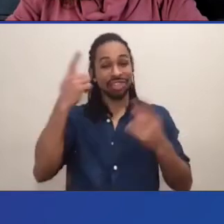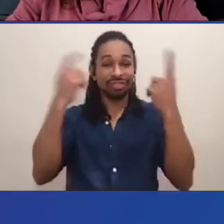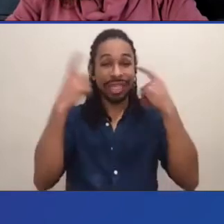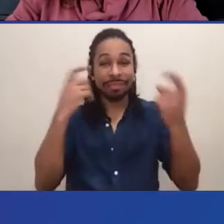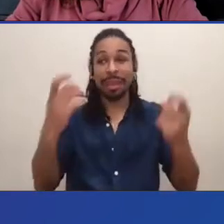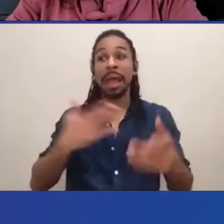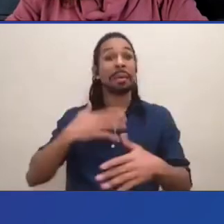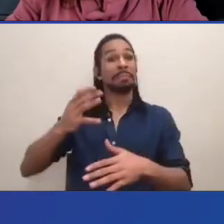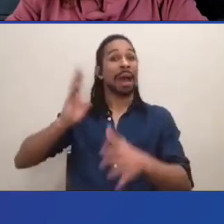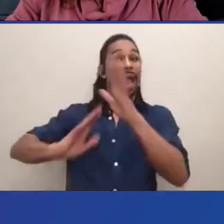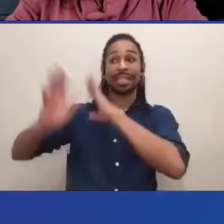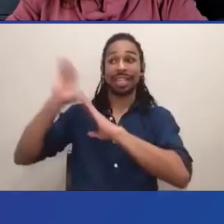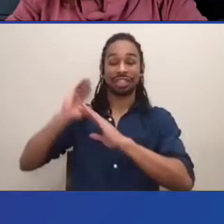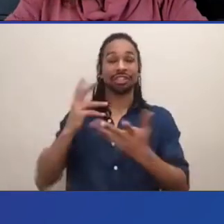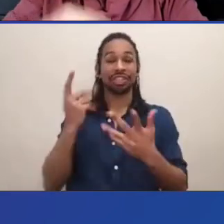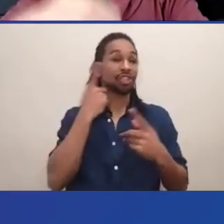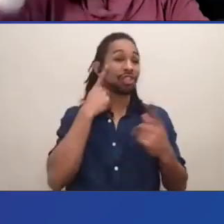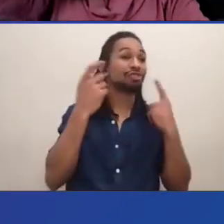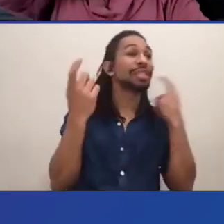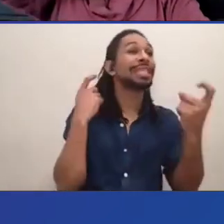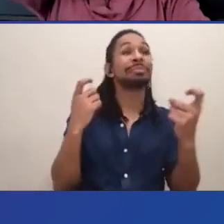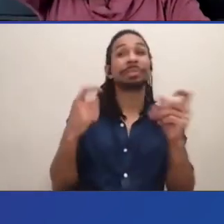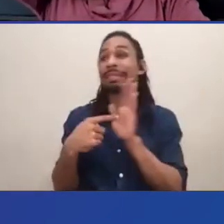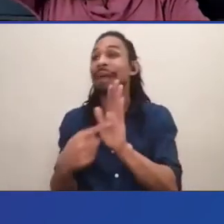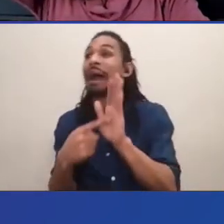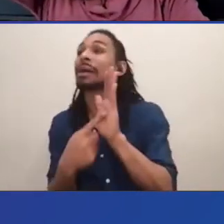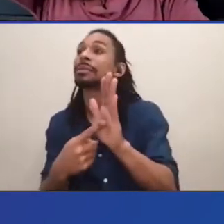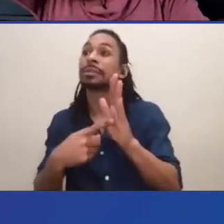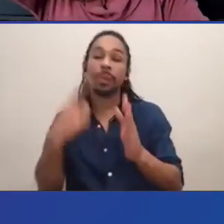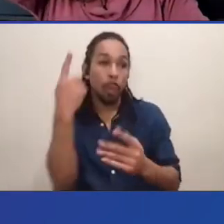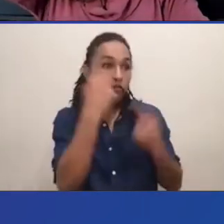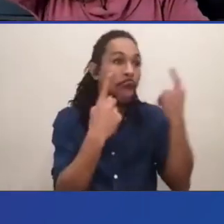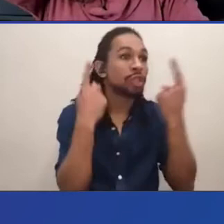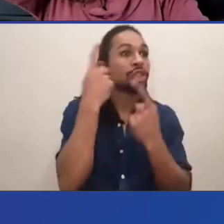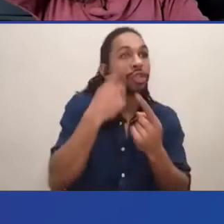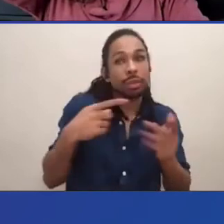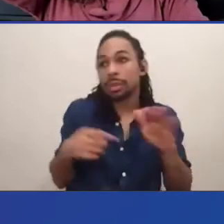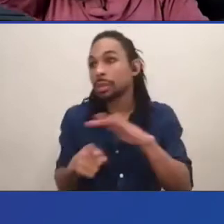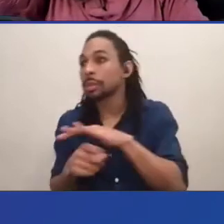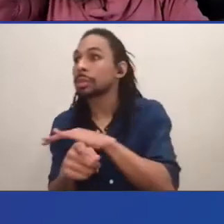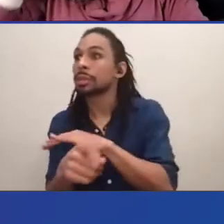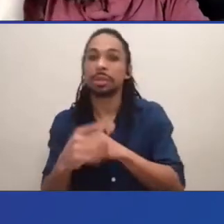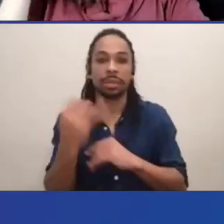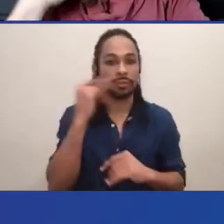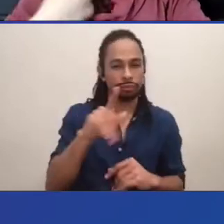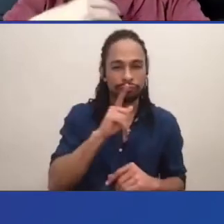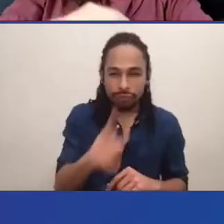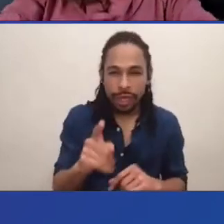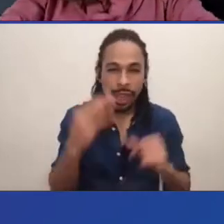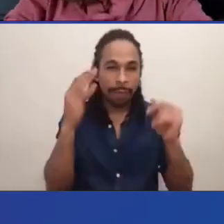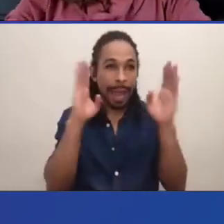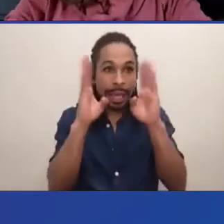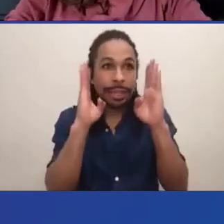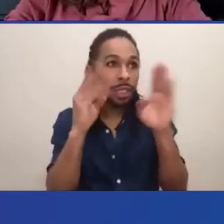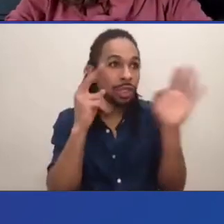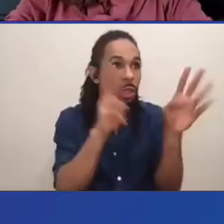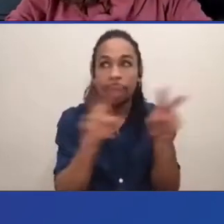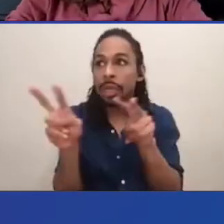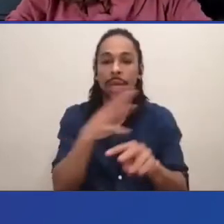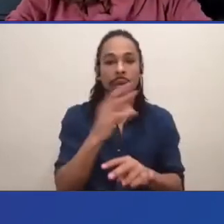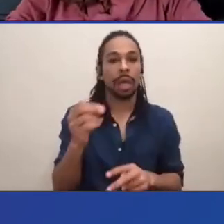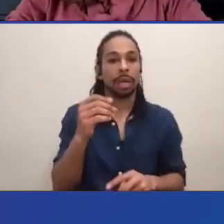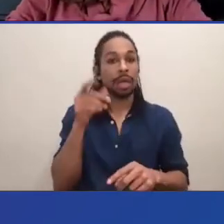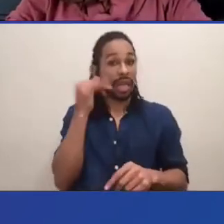dreams, signs, wonders, like really, really being attuned. If you're organizing and you're not